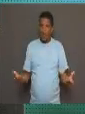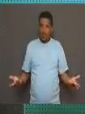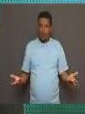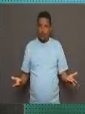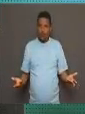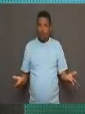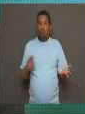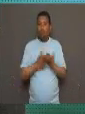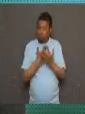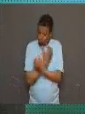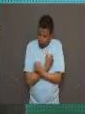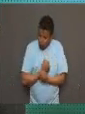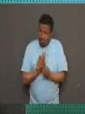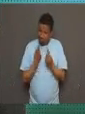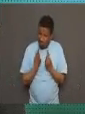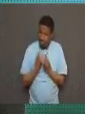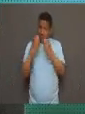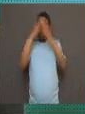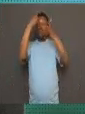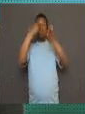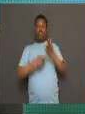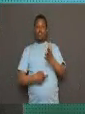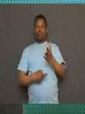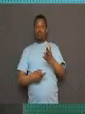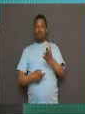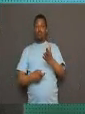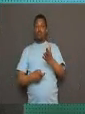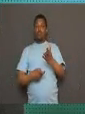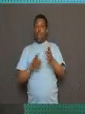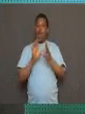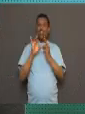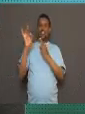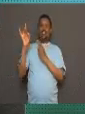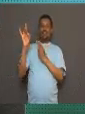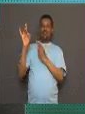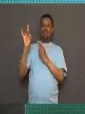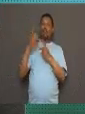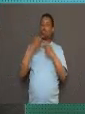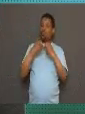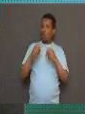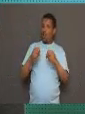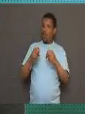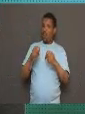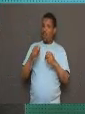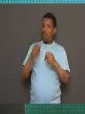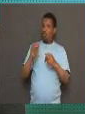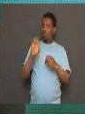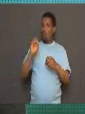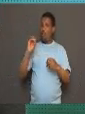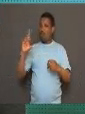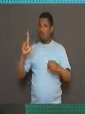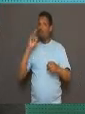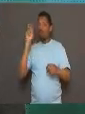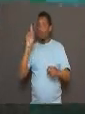Their efforts resulted in an alternative tool, which is the